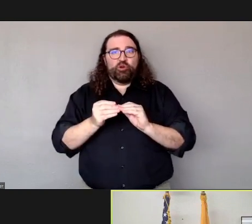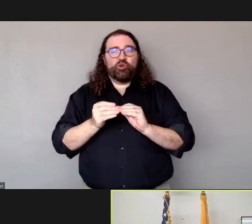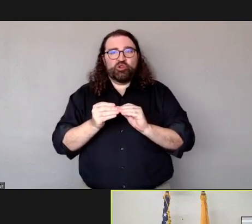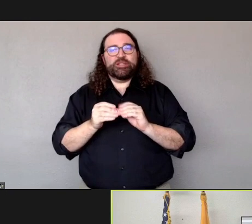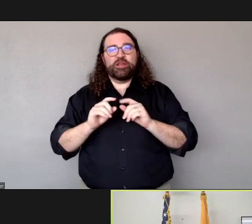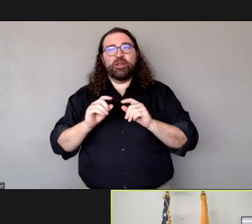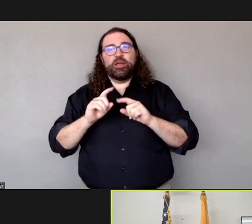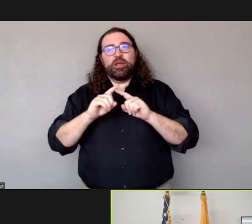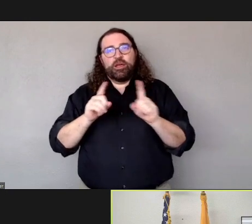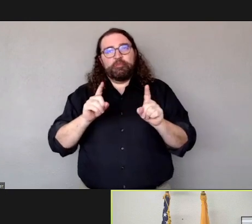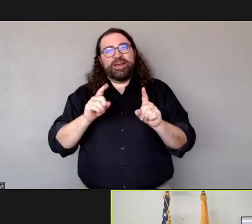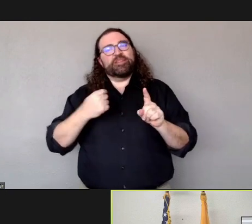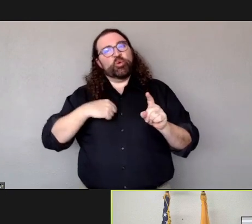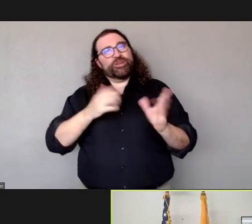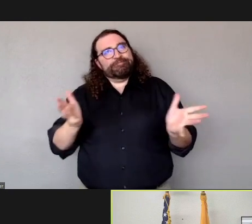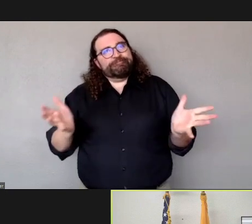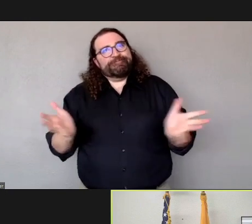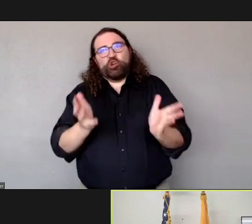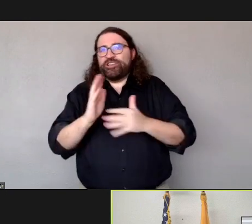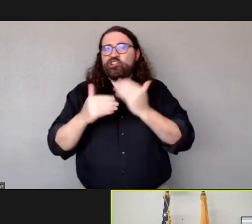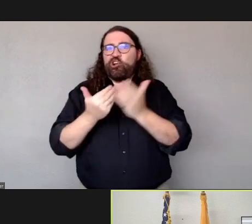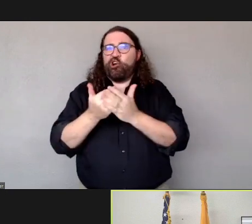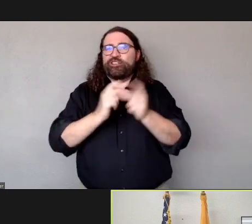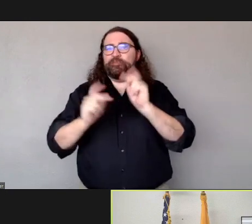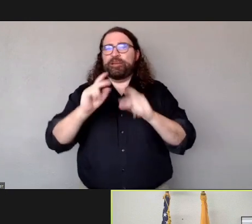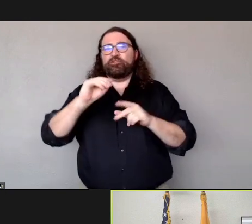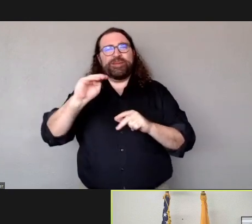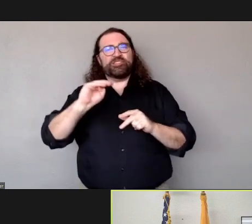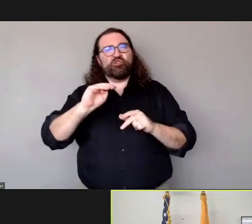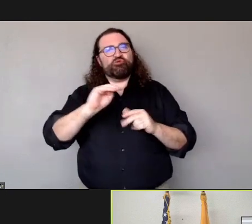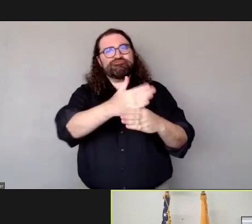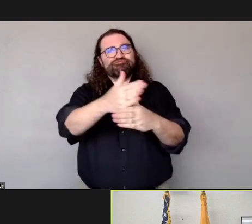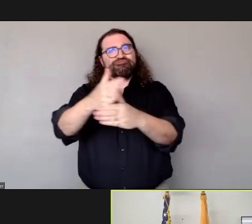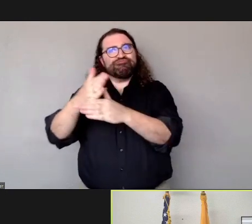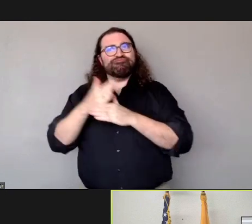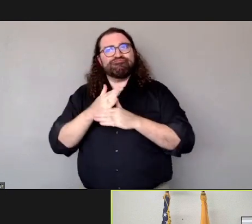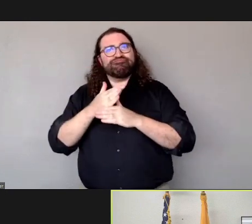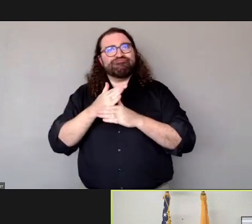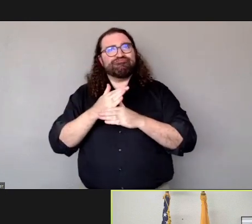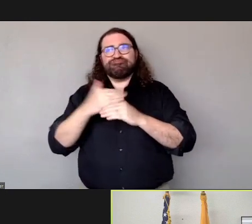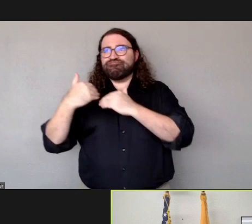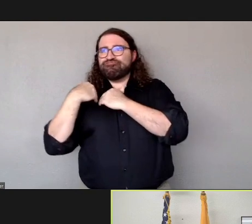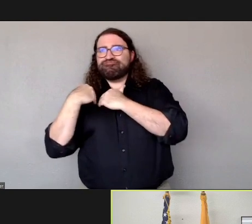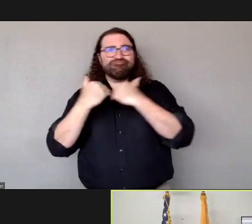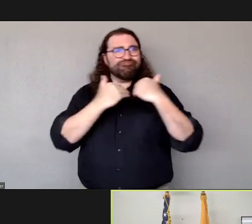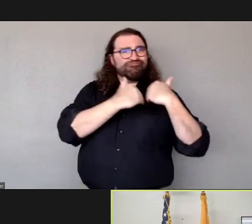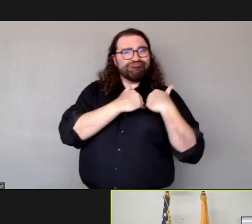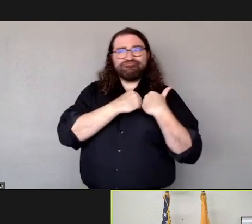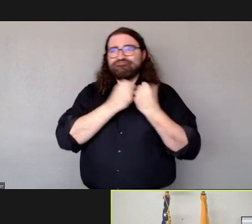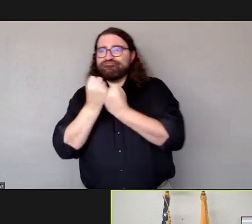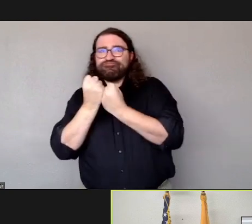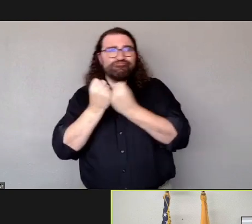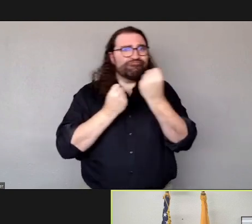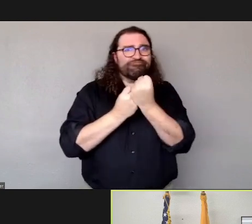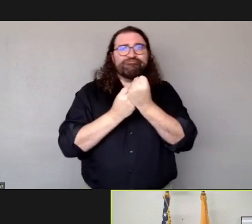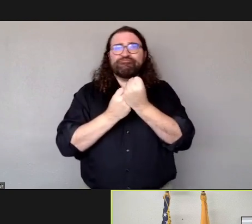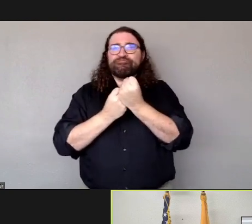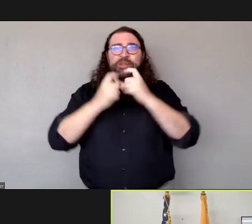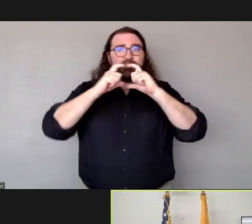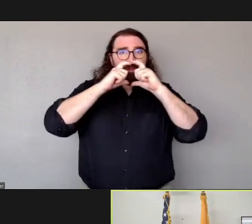is encourage everyone in New Mexico to do their part, to wear their mask in a time that's